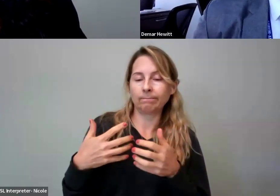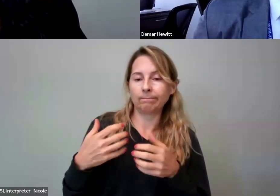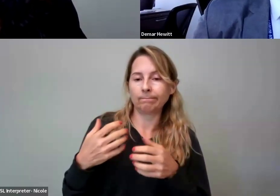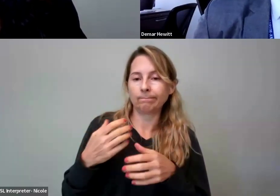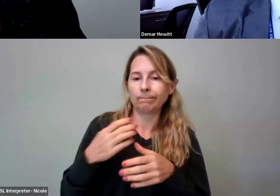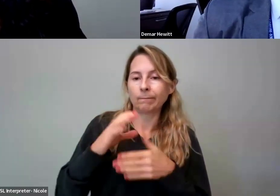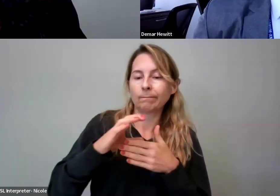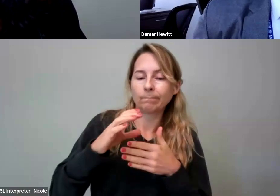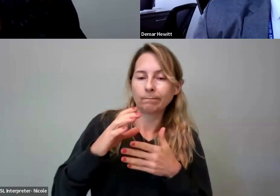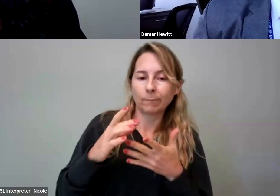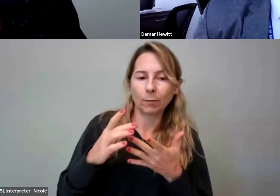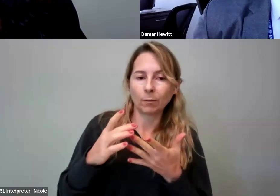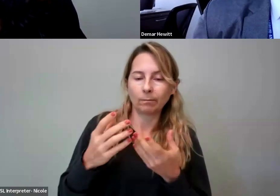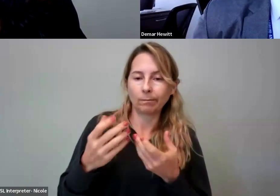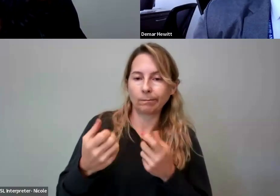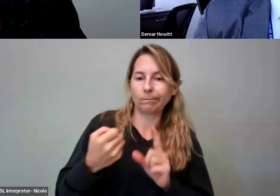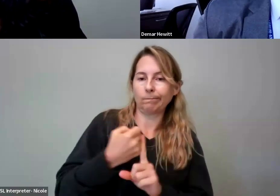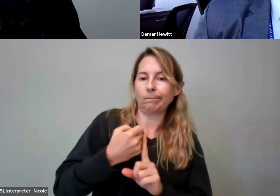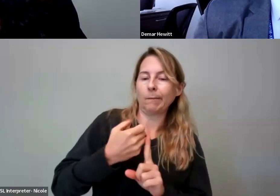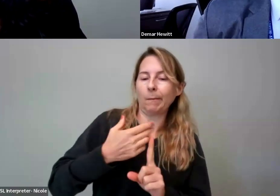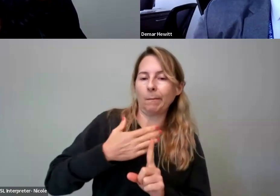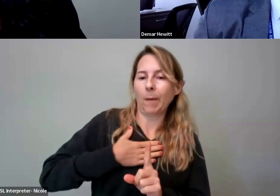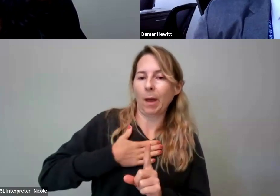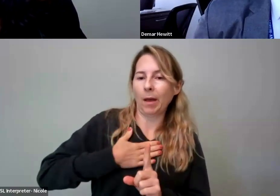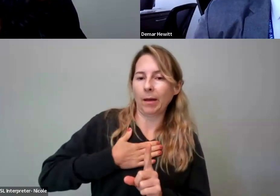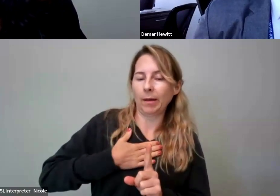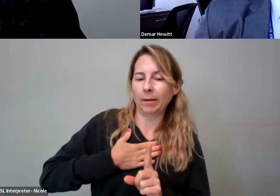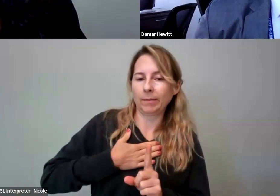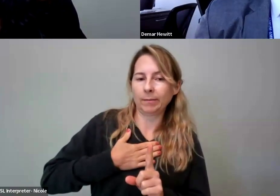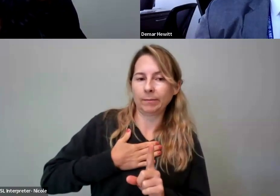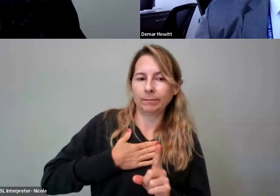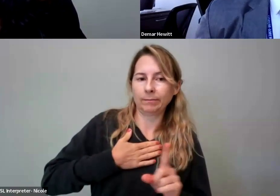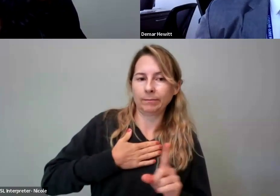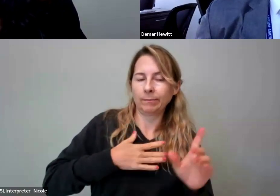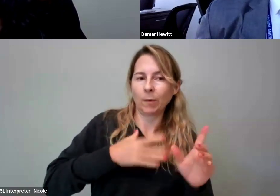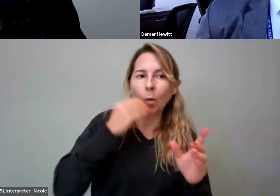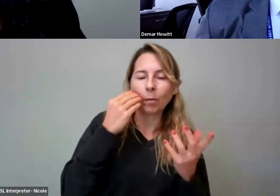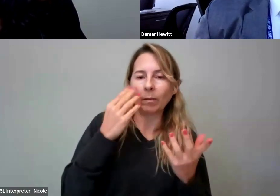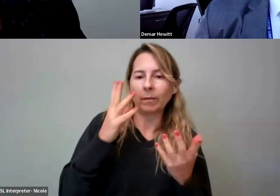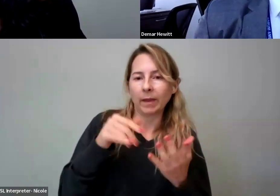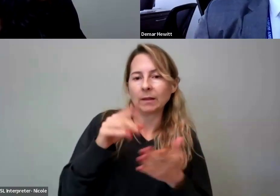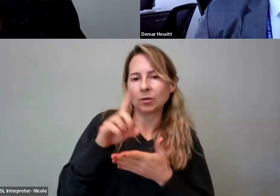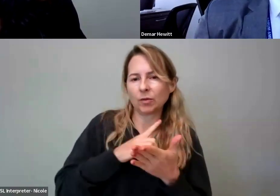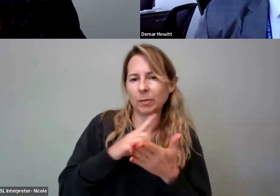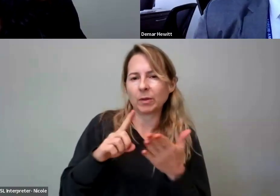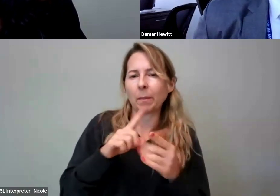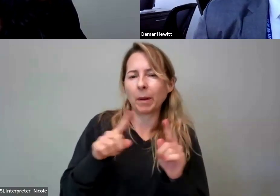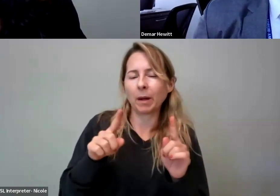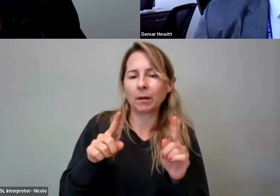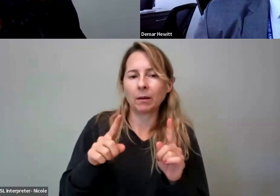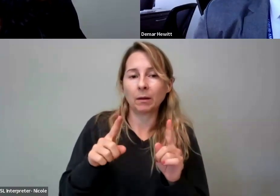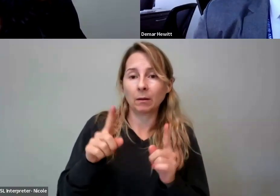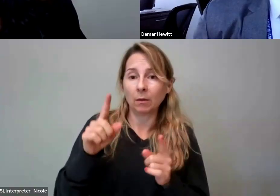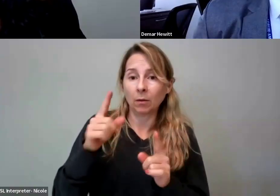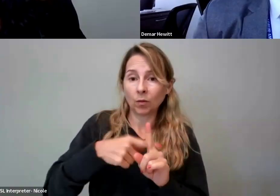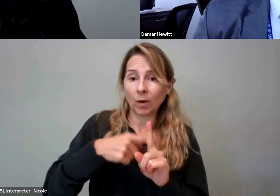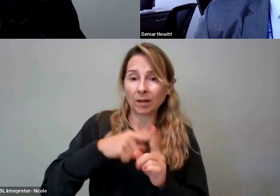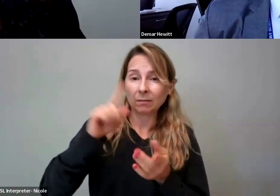discrimination. But I am not entitled to getting a rent